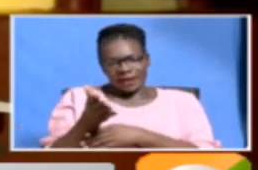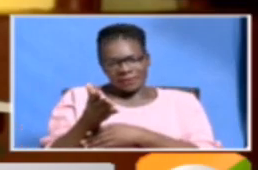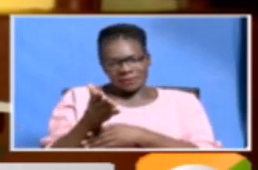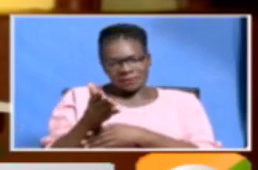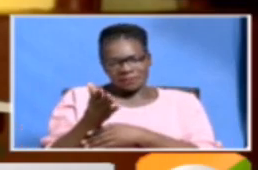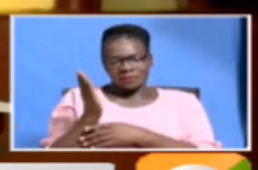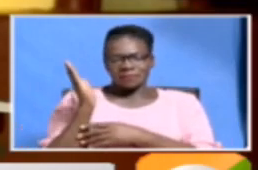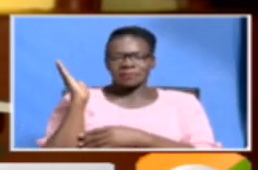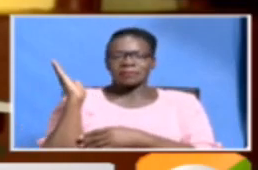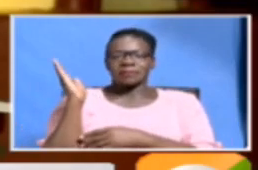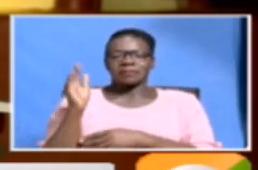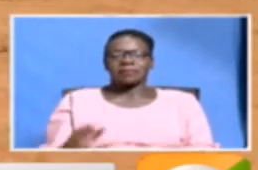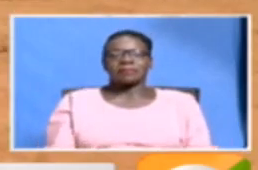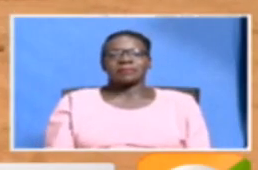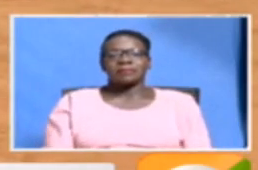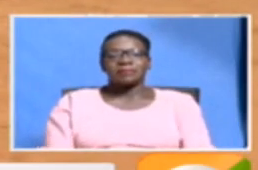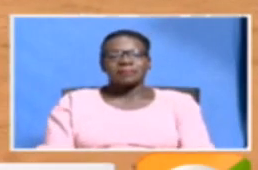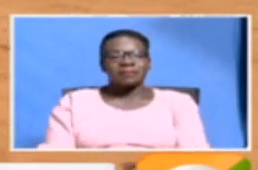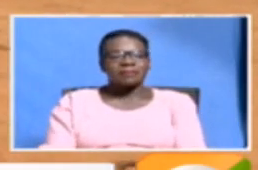Swale reports.